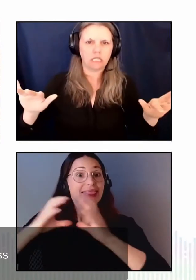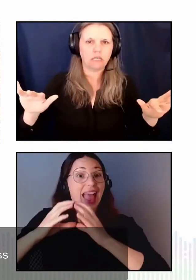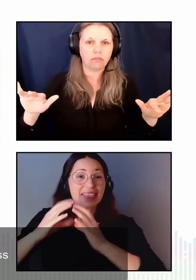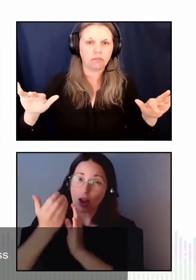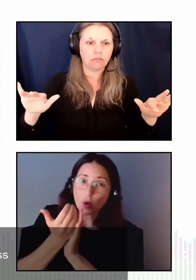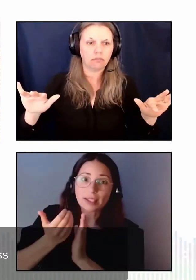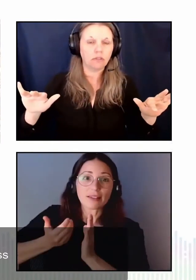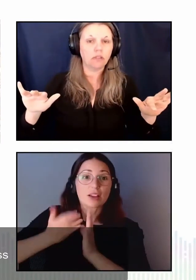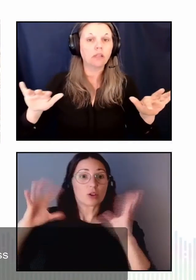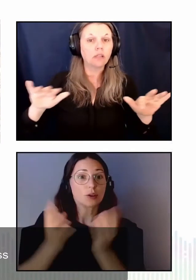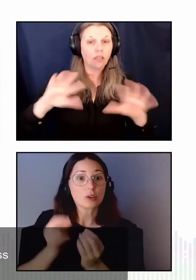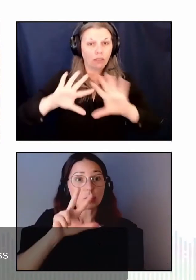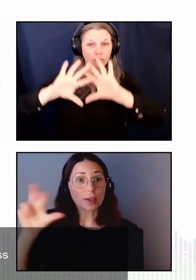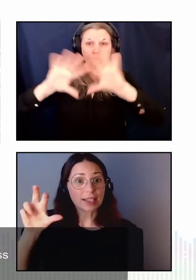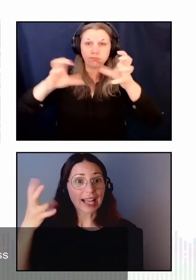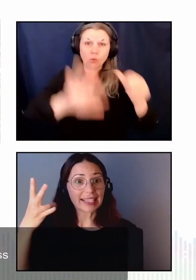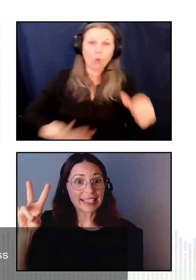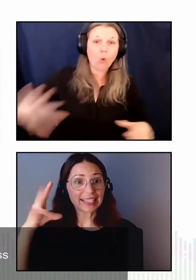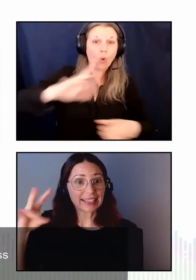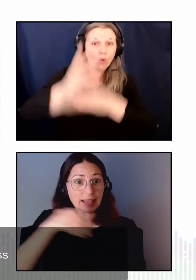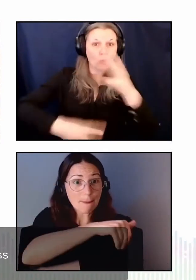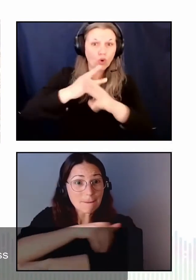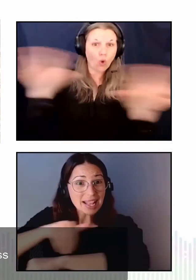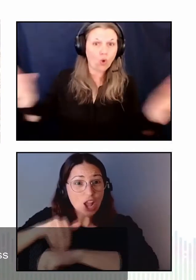million Indigenous people